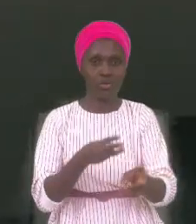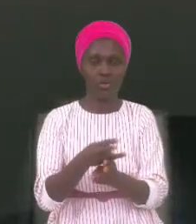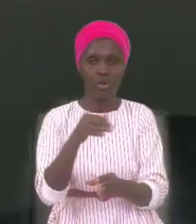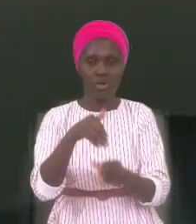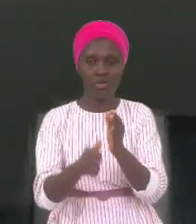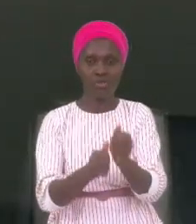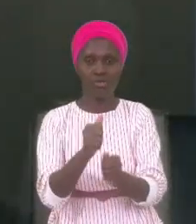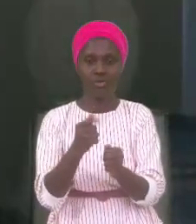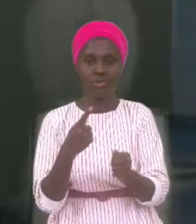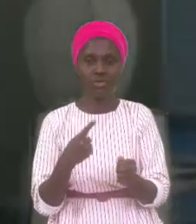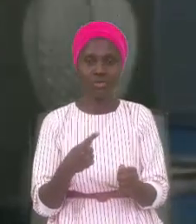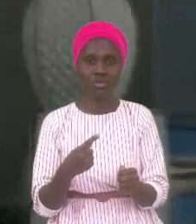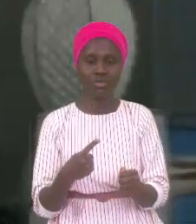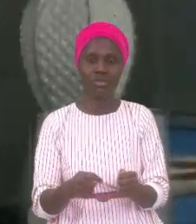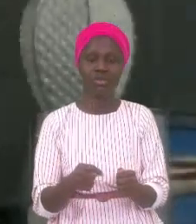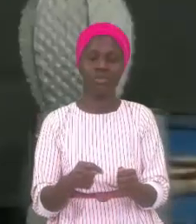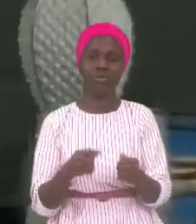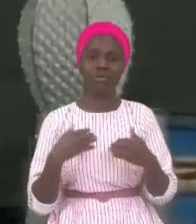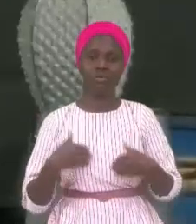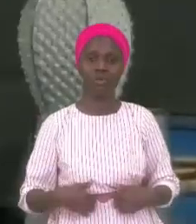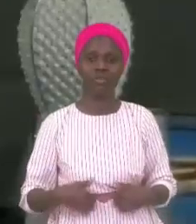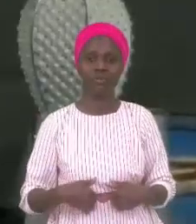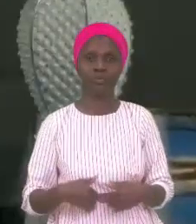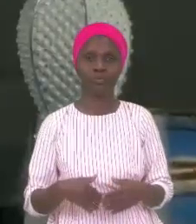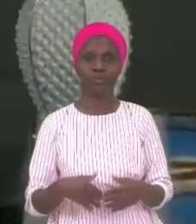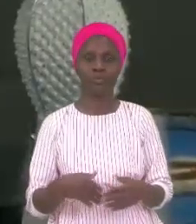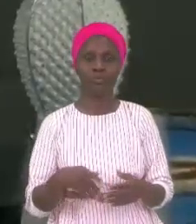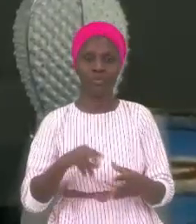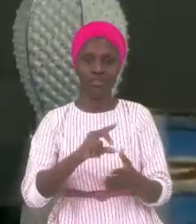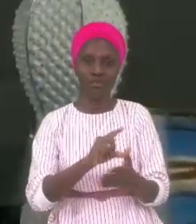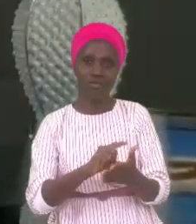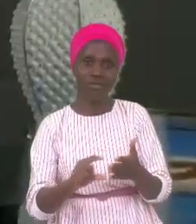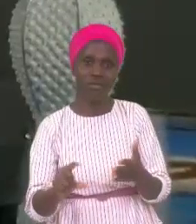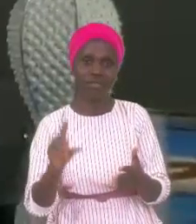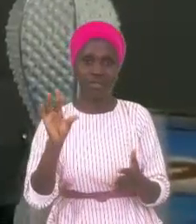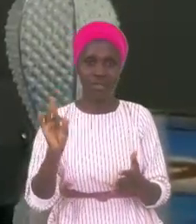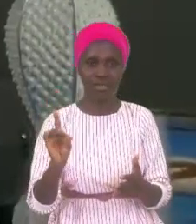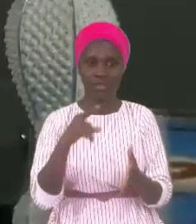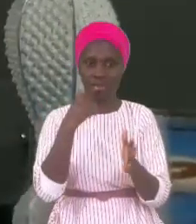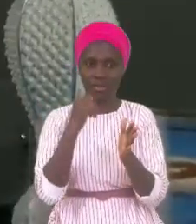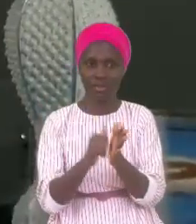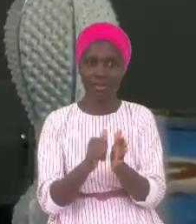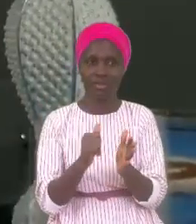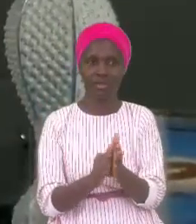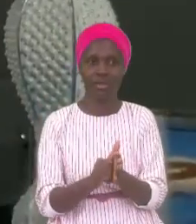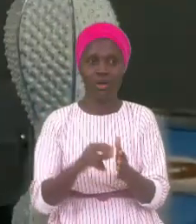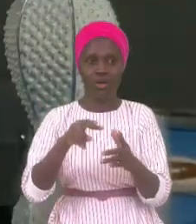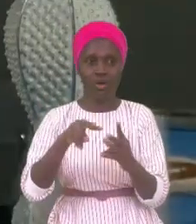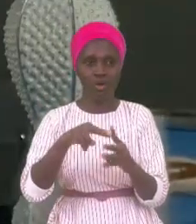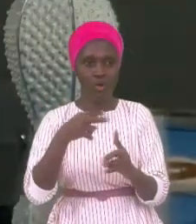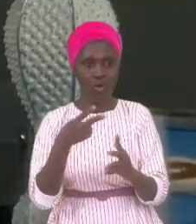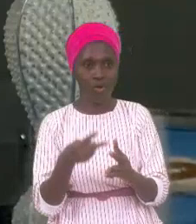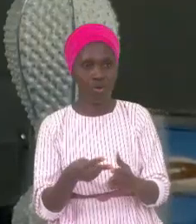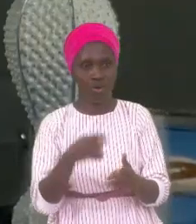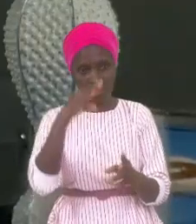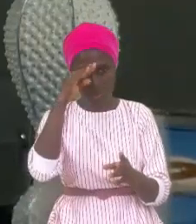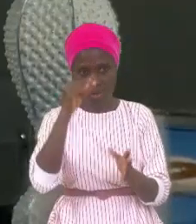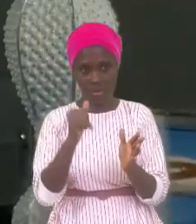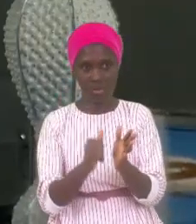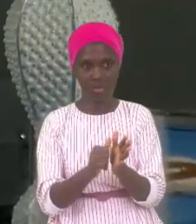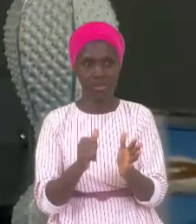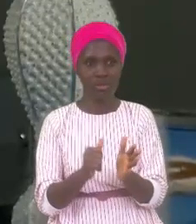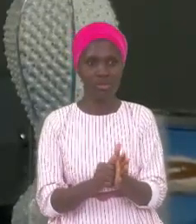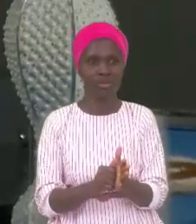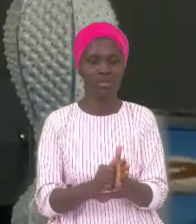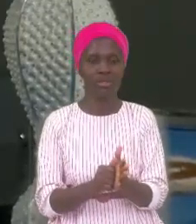He that teacheth on teaching. And then in verse 8 it says, so he that exhorteth on exhortation,